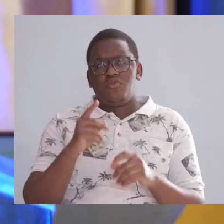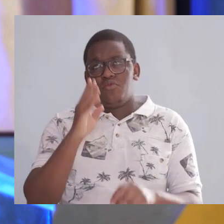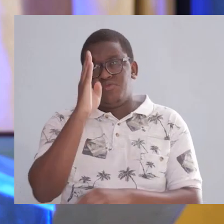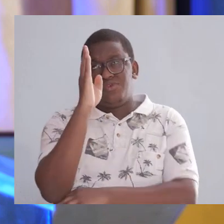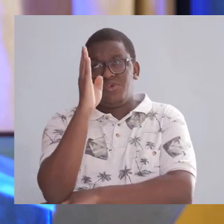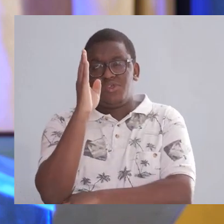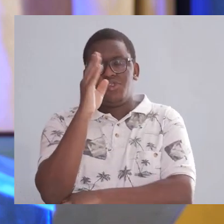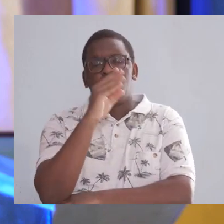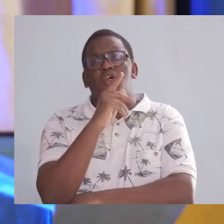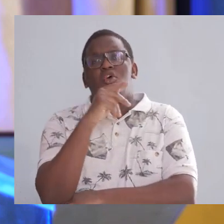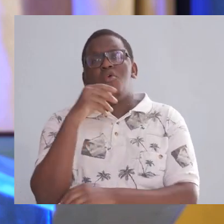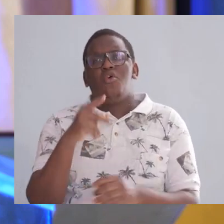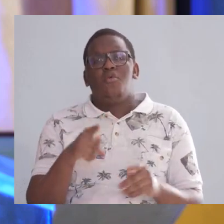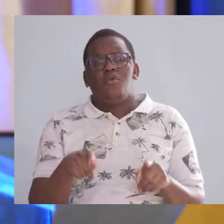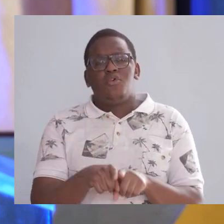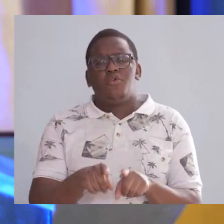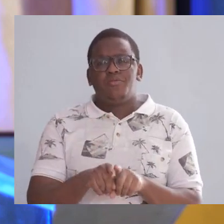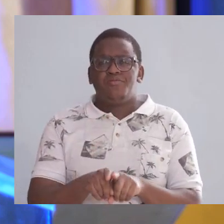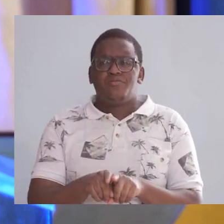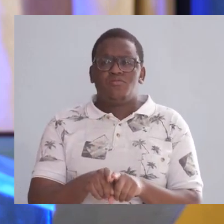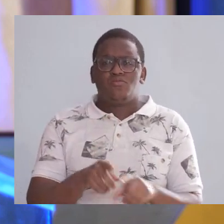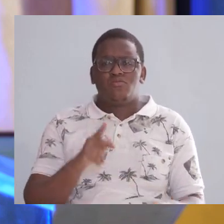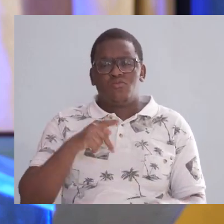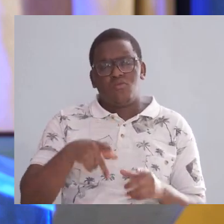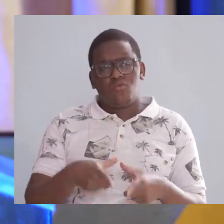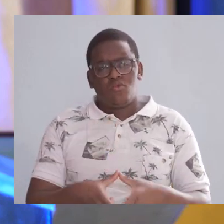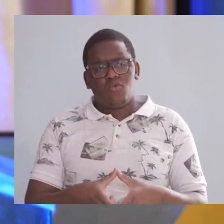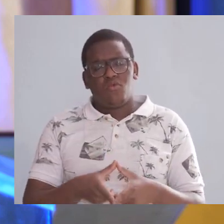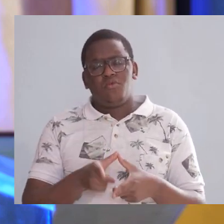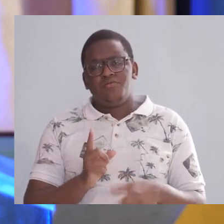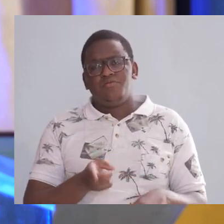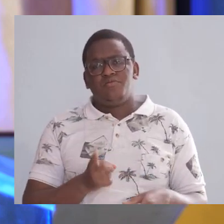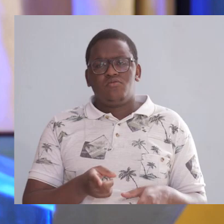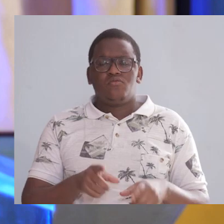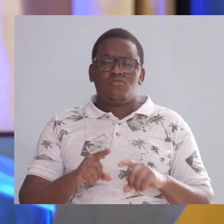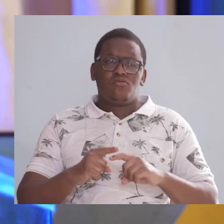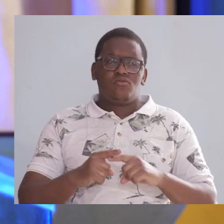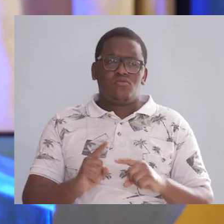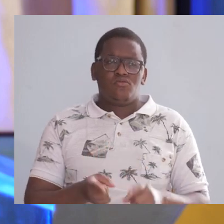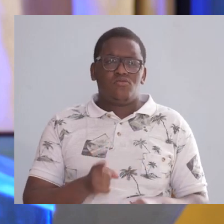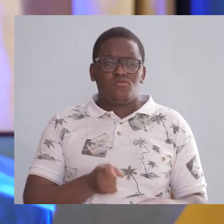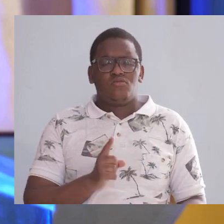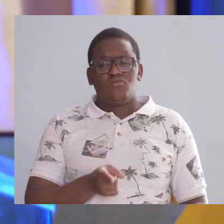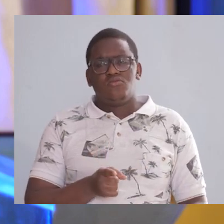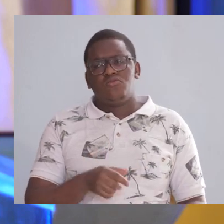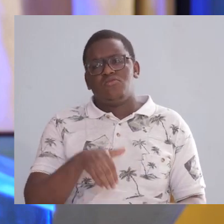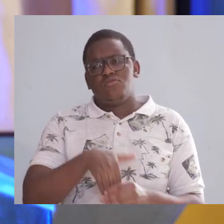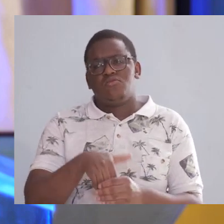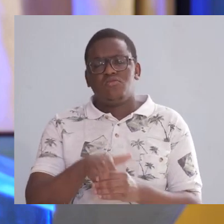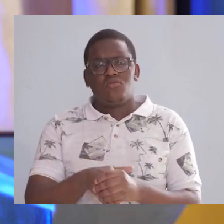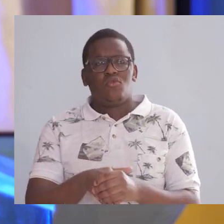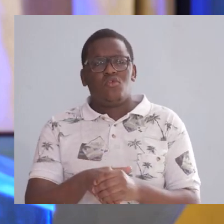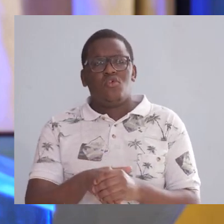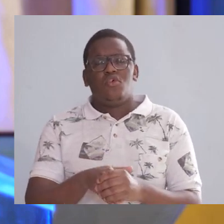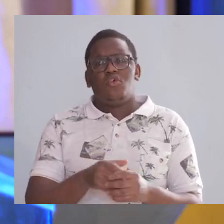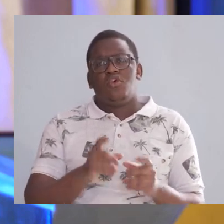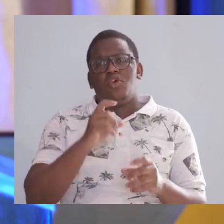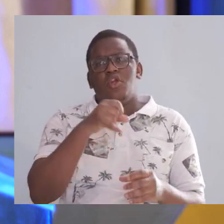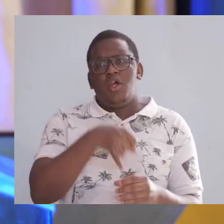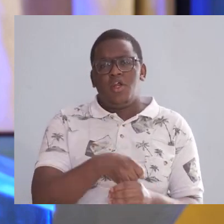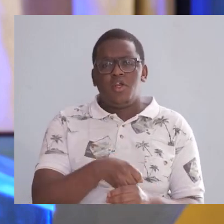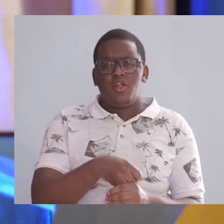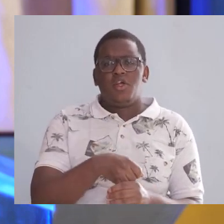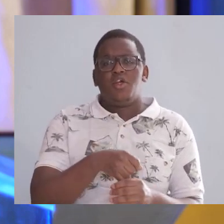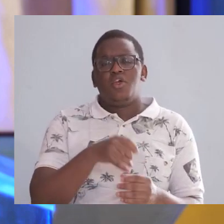nor thieves, nor covetous, nor drunkards, nor revilers, nor extortioners will inherit the kingdom